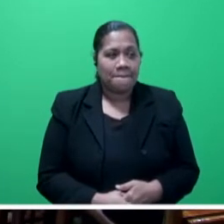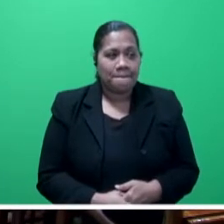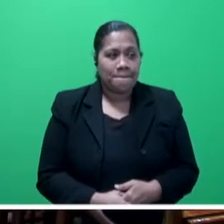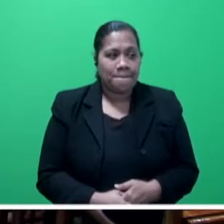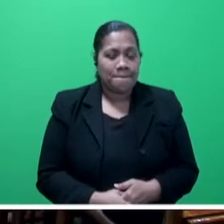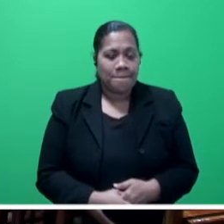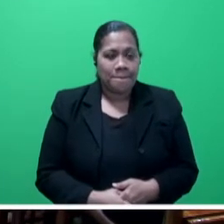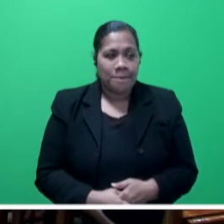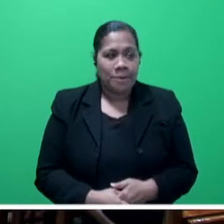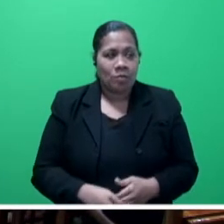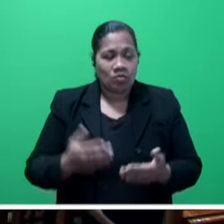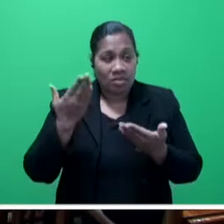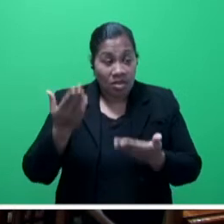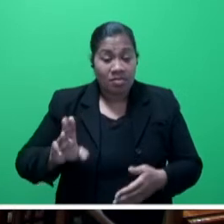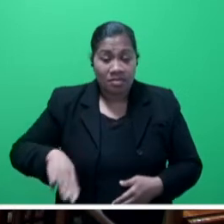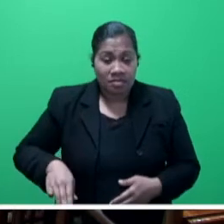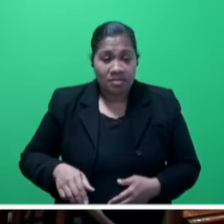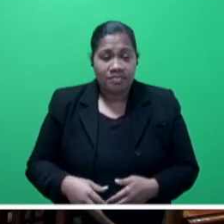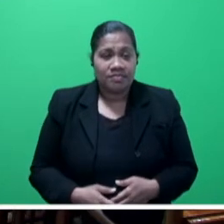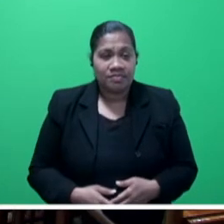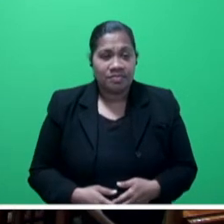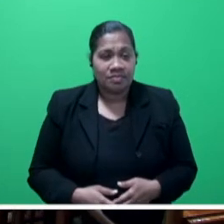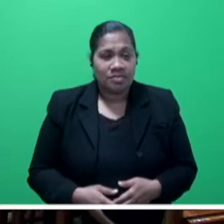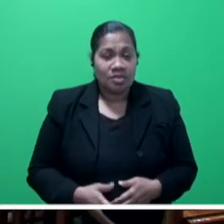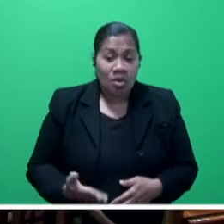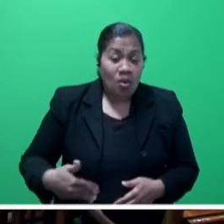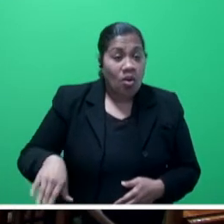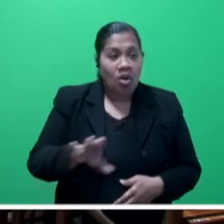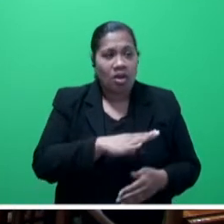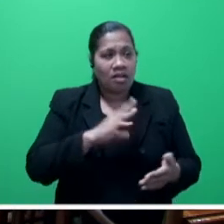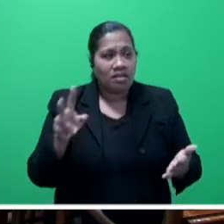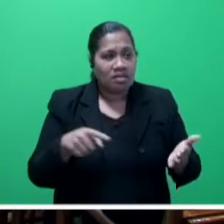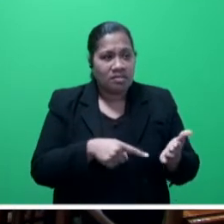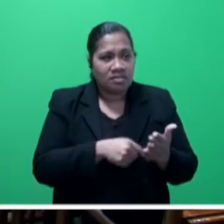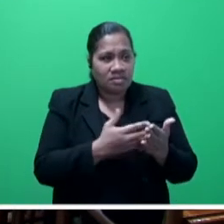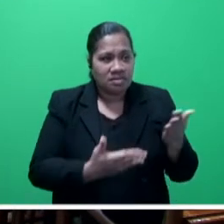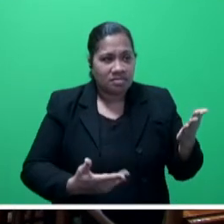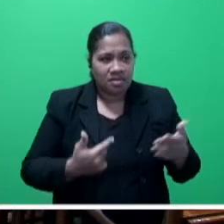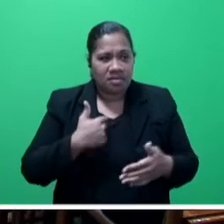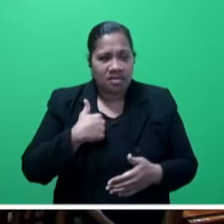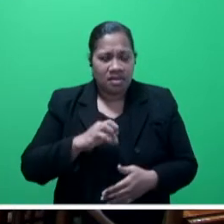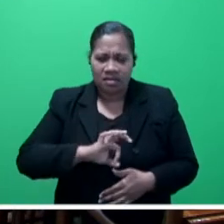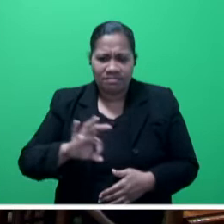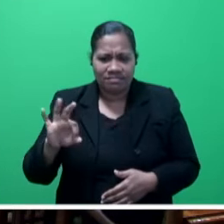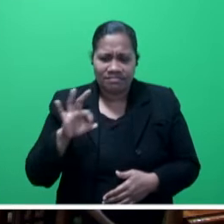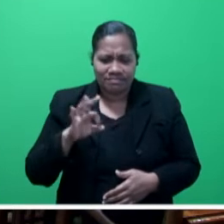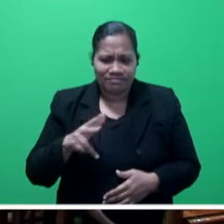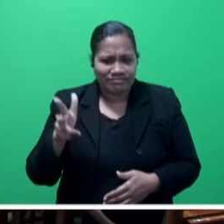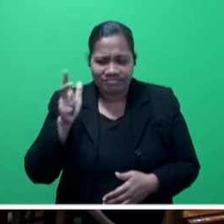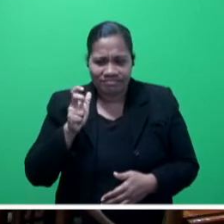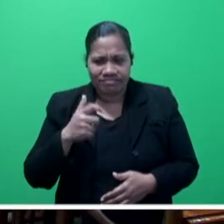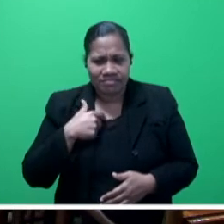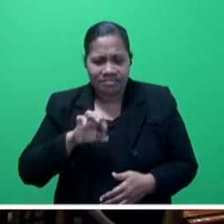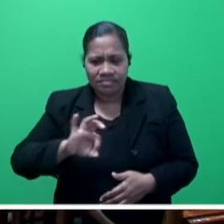Honourable members, everybody's referring to this statement. I haven't heard the statement.